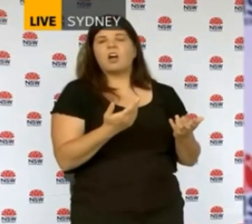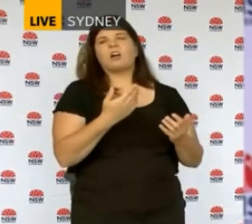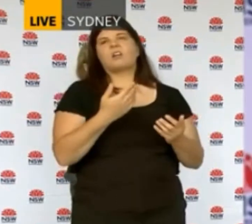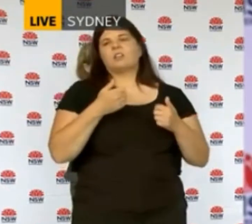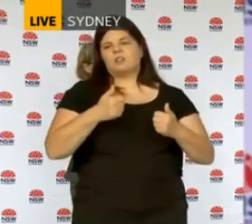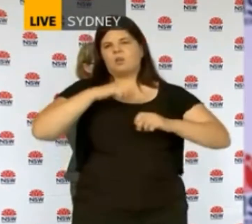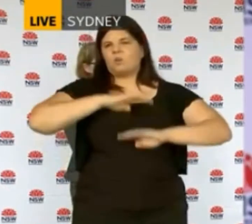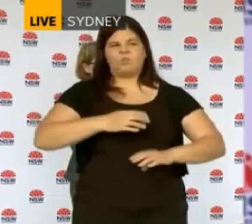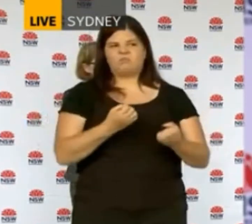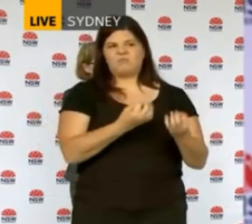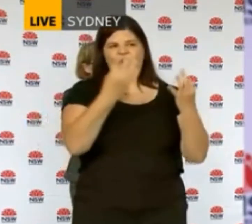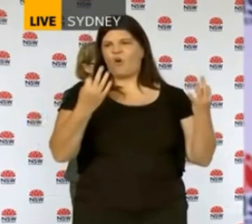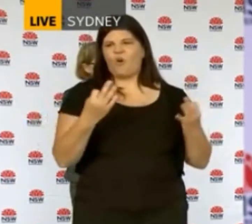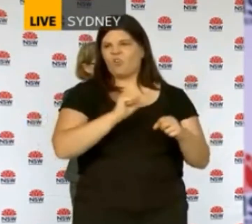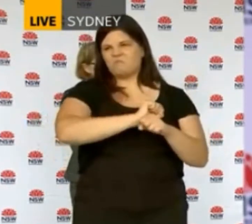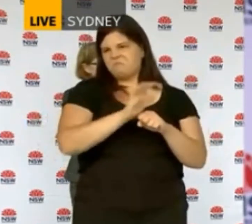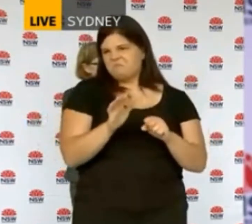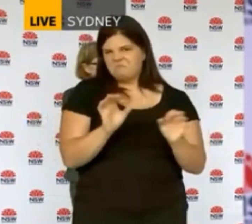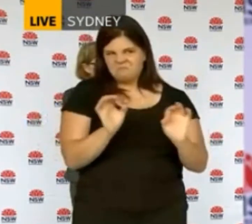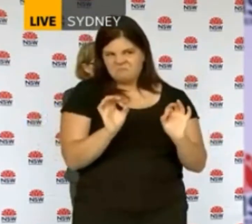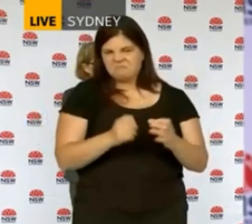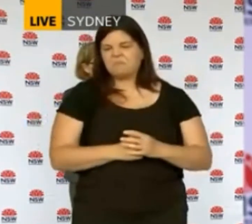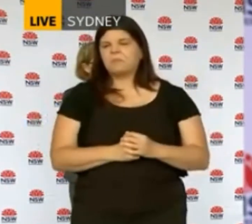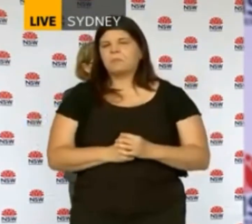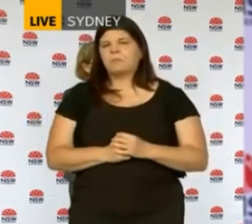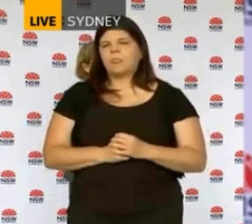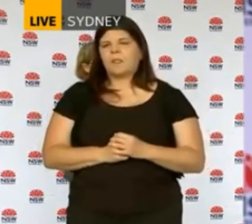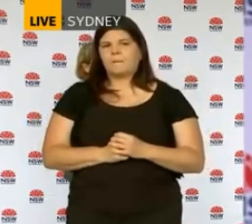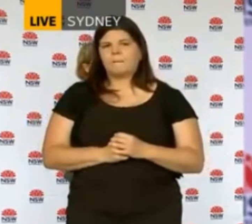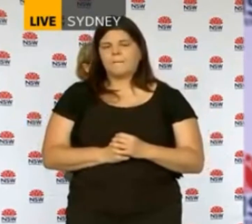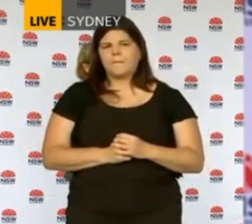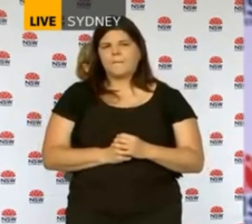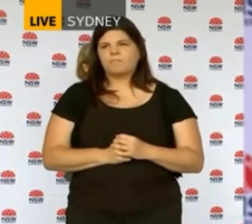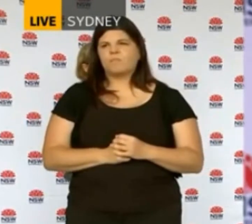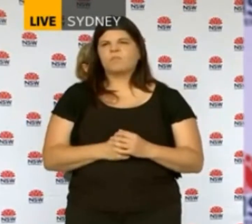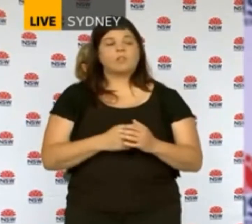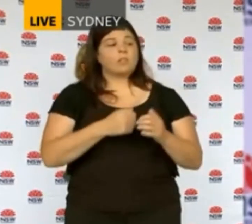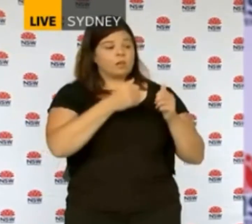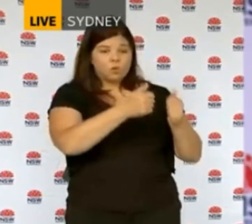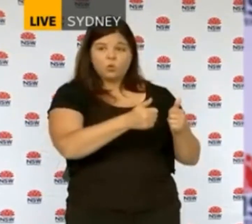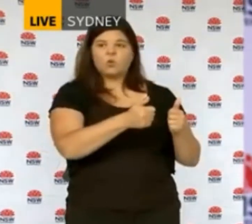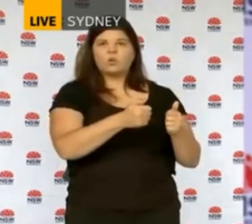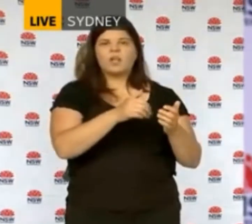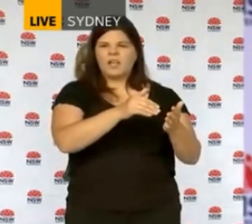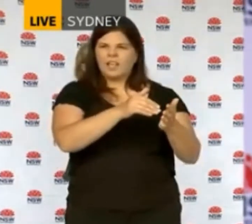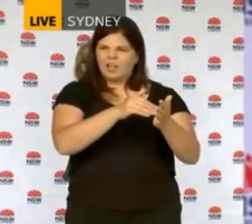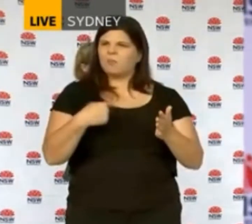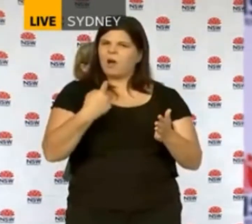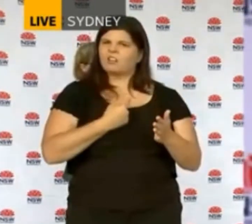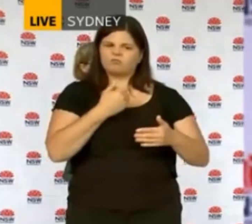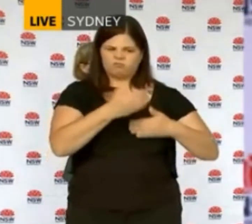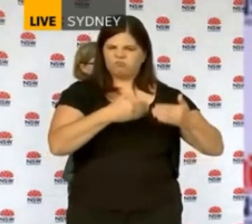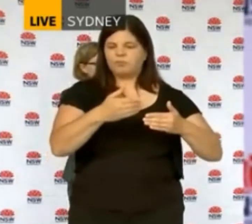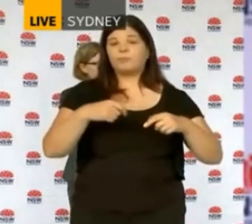had a positive result, and therefore it allows us to continue on with what happens in the bush. Now, in the